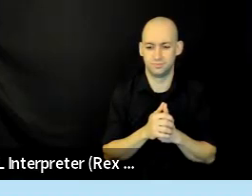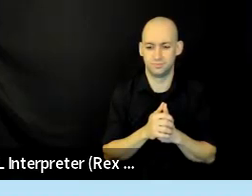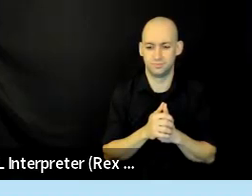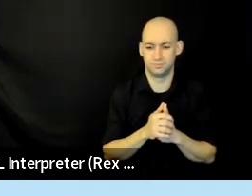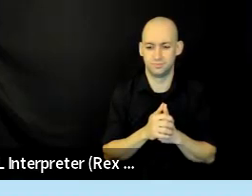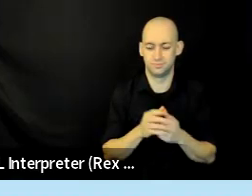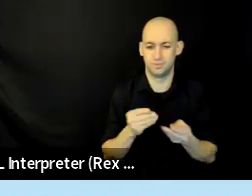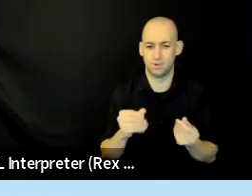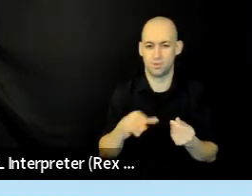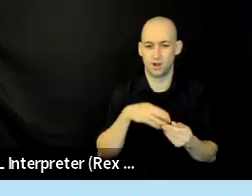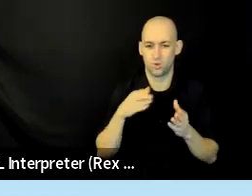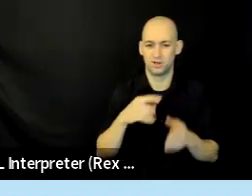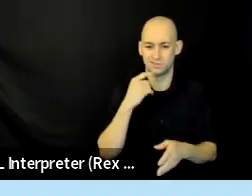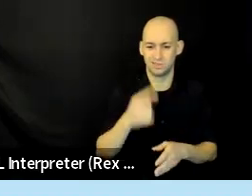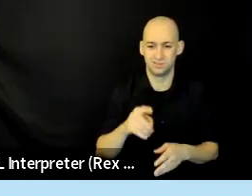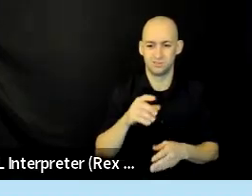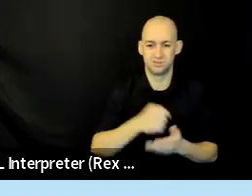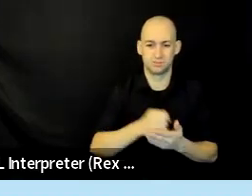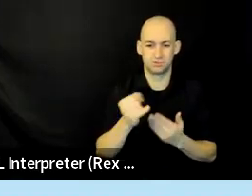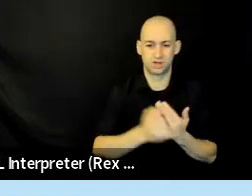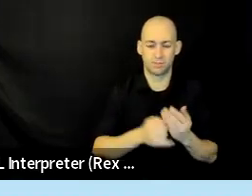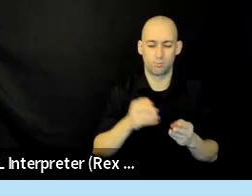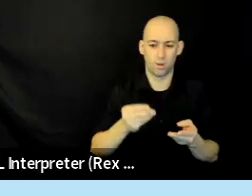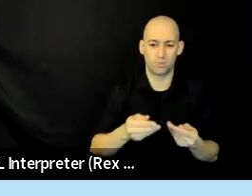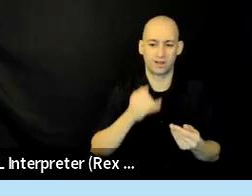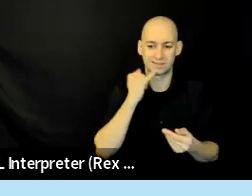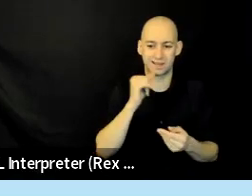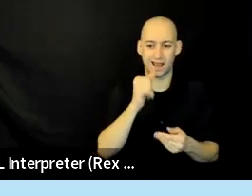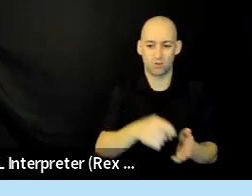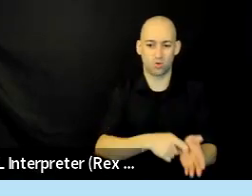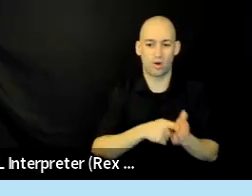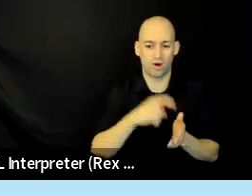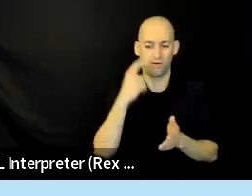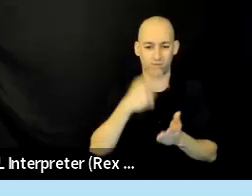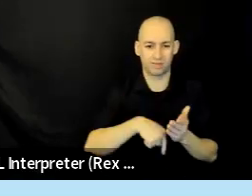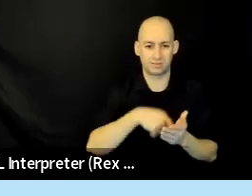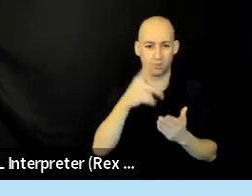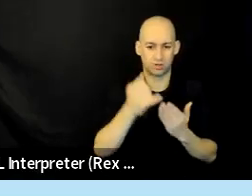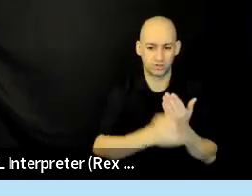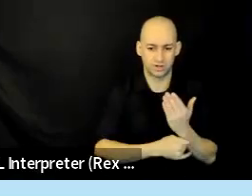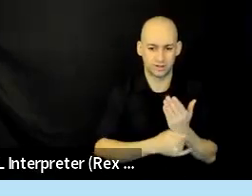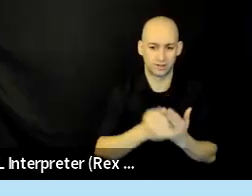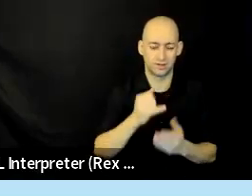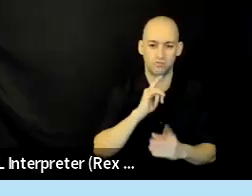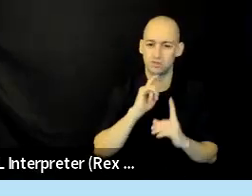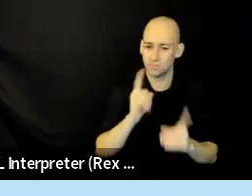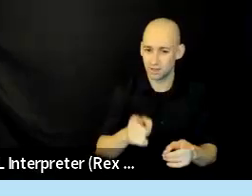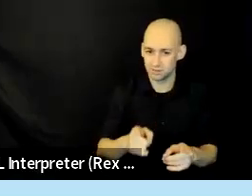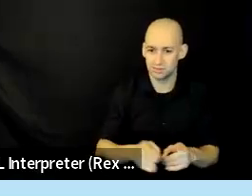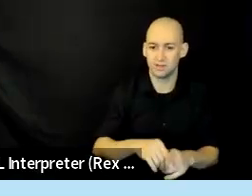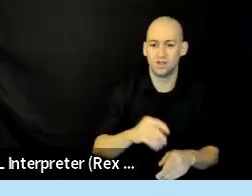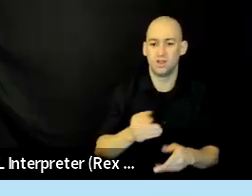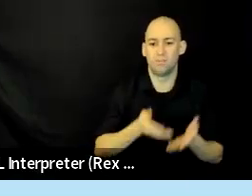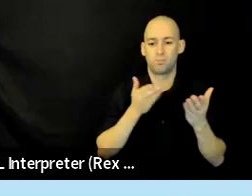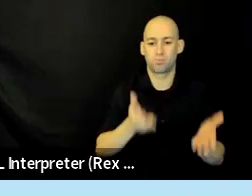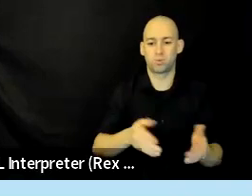Property owner contends the subject property is not required for the project. Department's response: the proposed undercrossing cannot